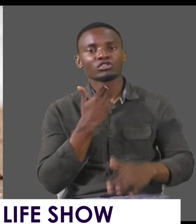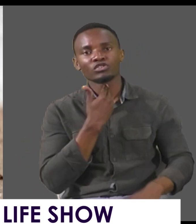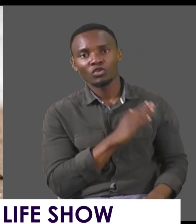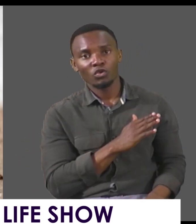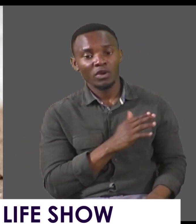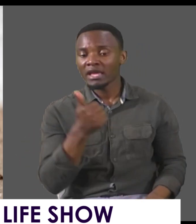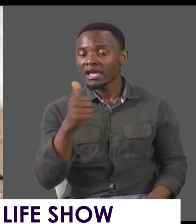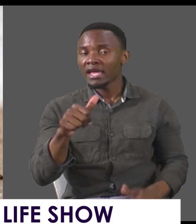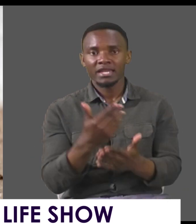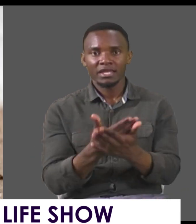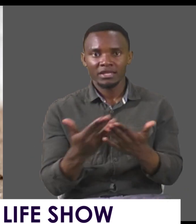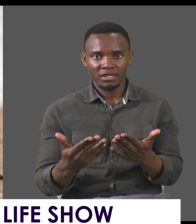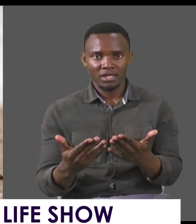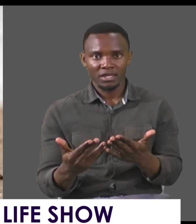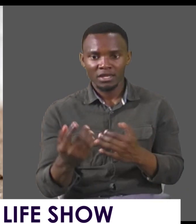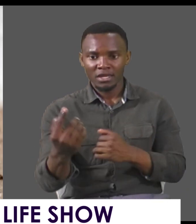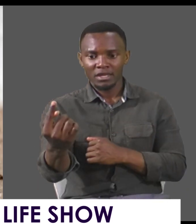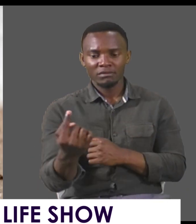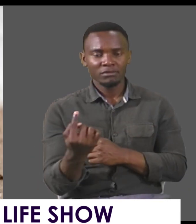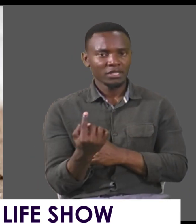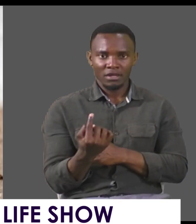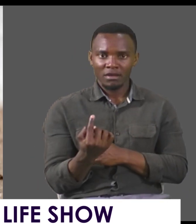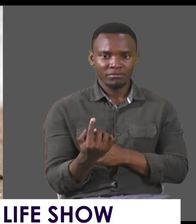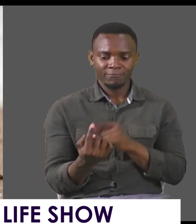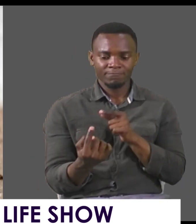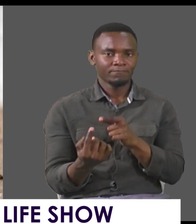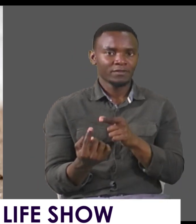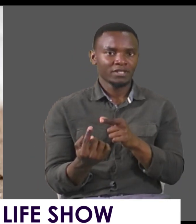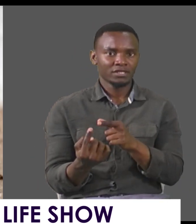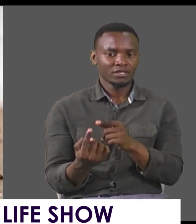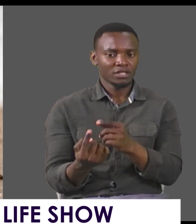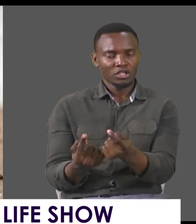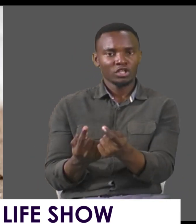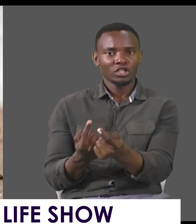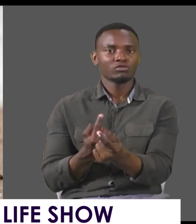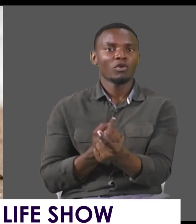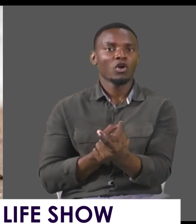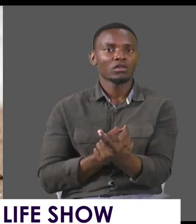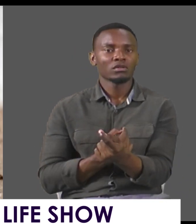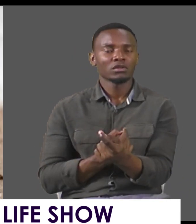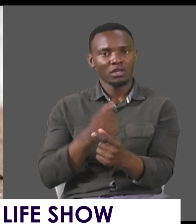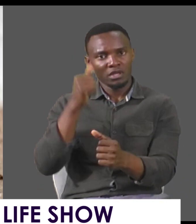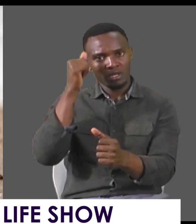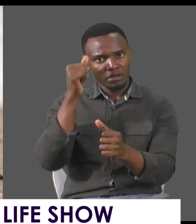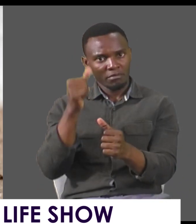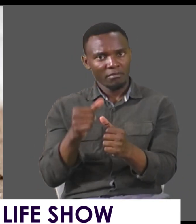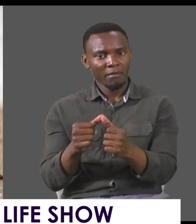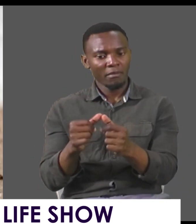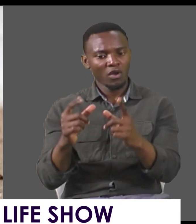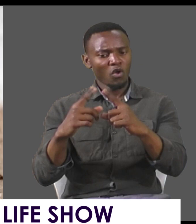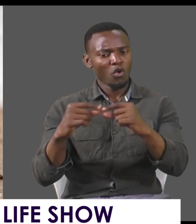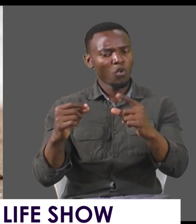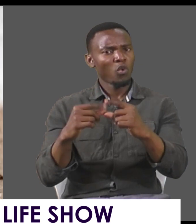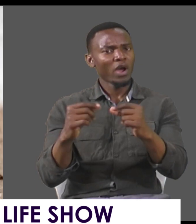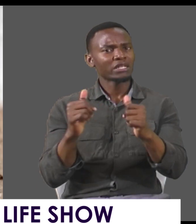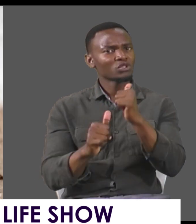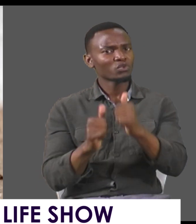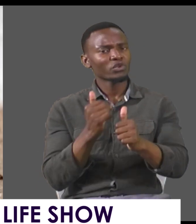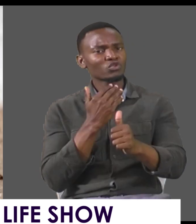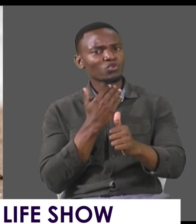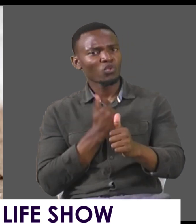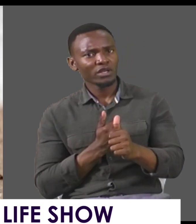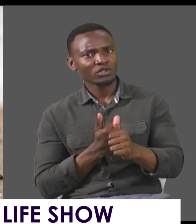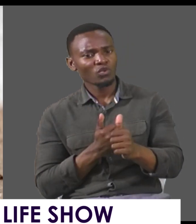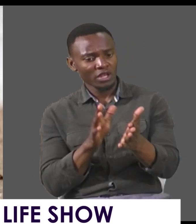that comes to you is inferior. Remember that. Words that are meant to pull you down